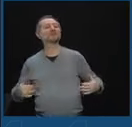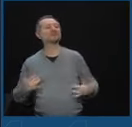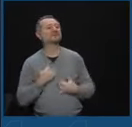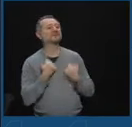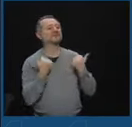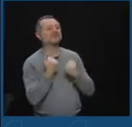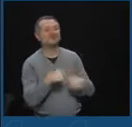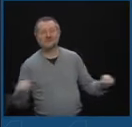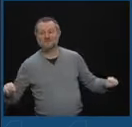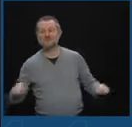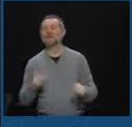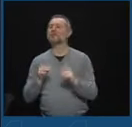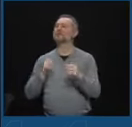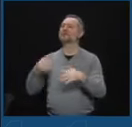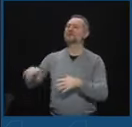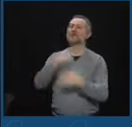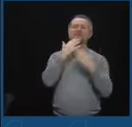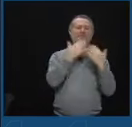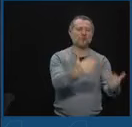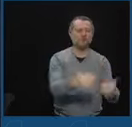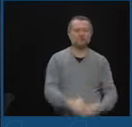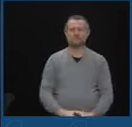streets. So thank you.